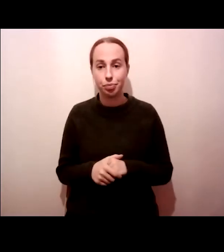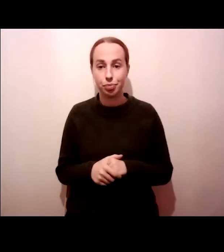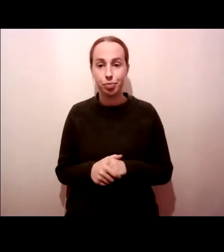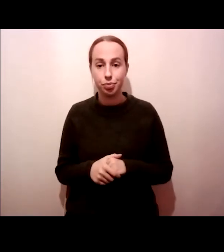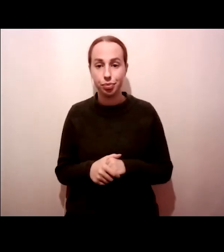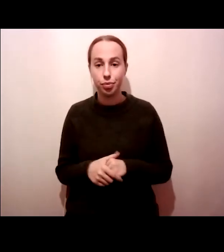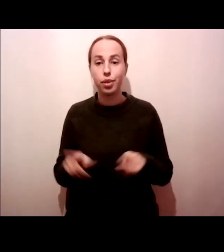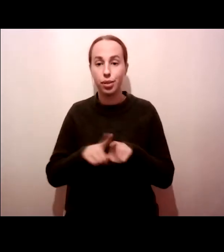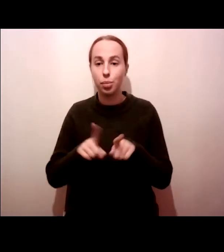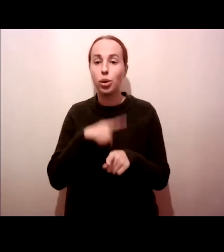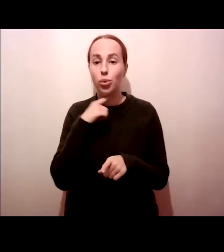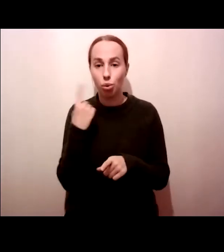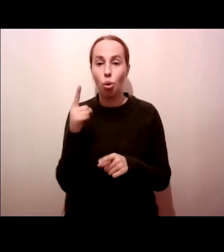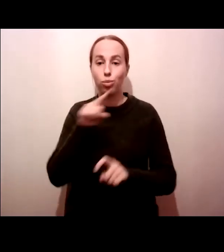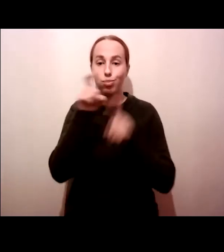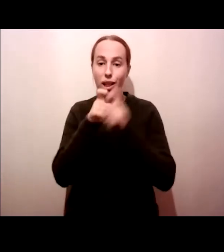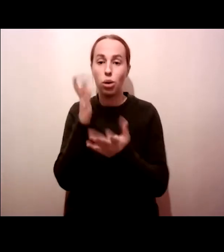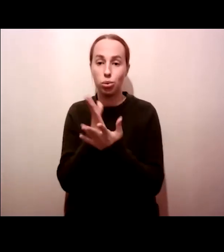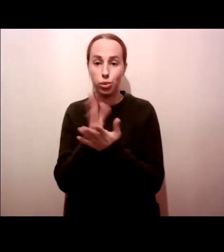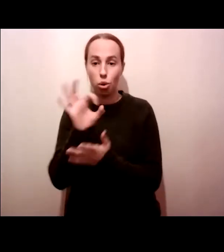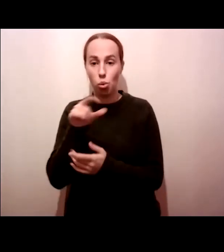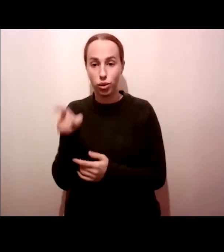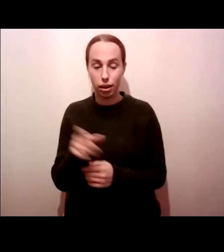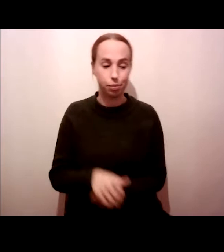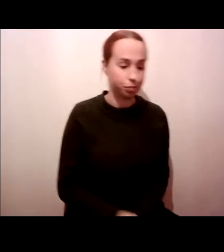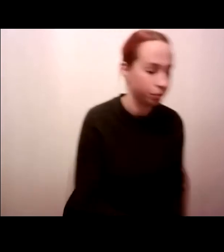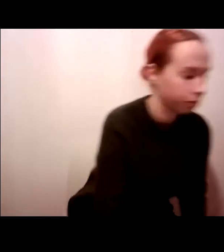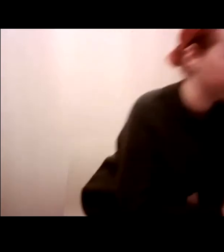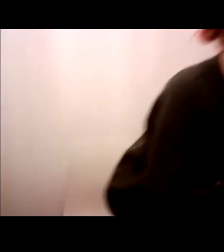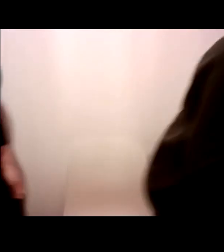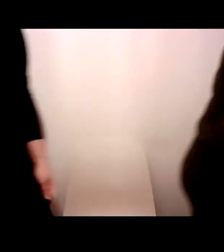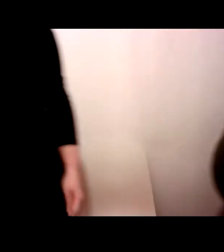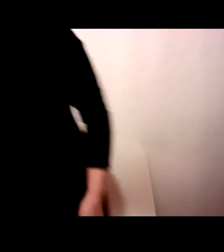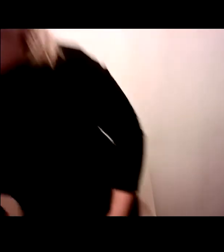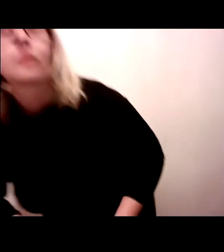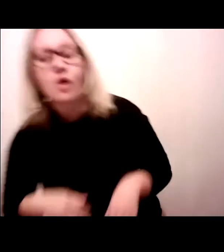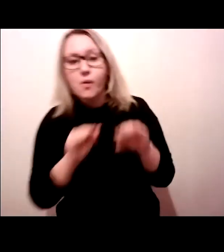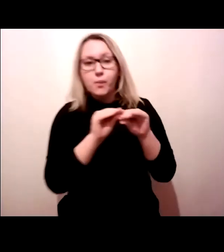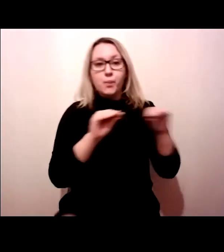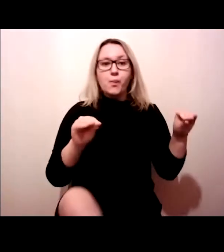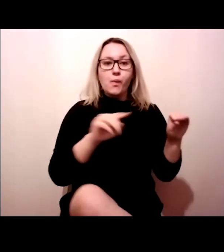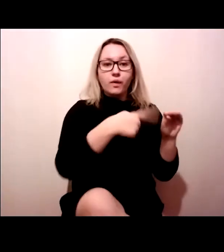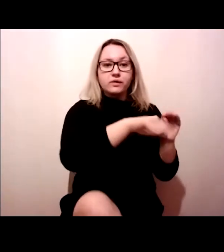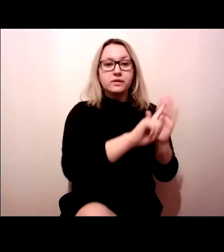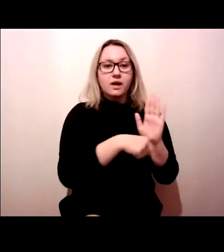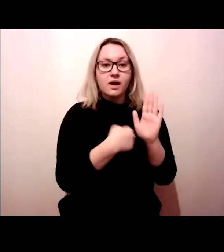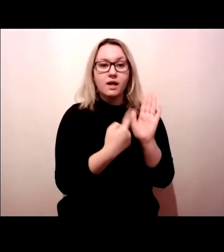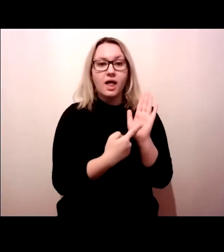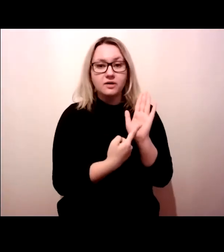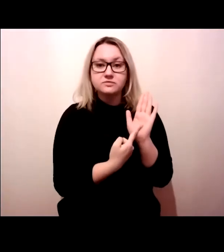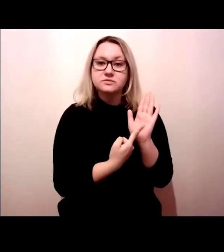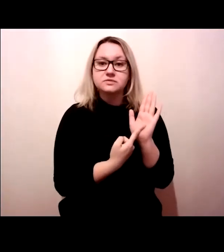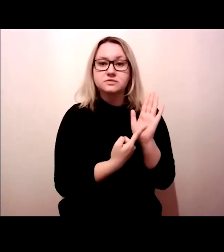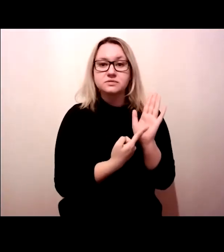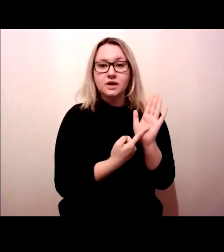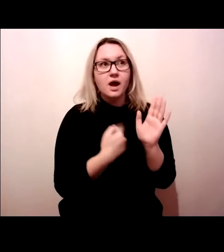spread on the internet as well. So we've received quite a few requests for help on this issue.